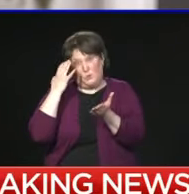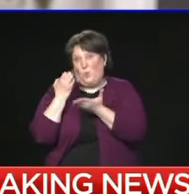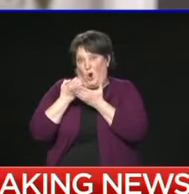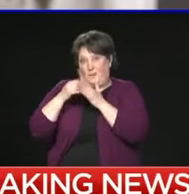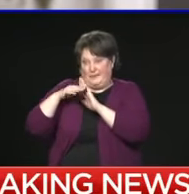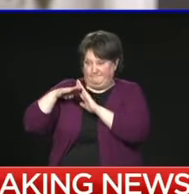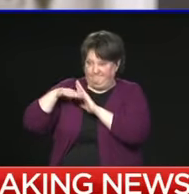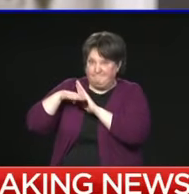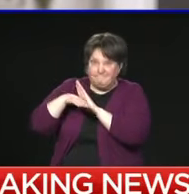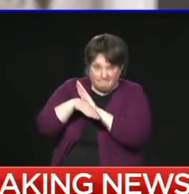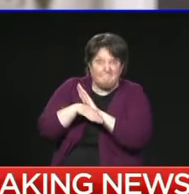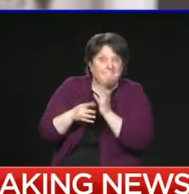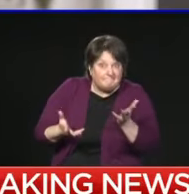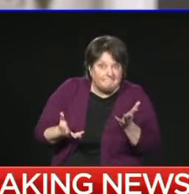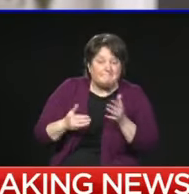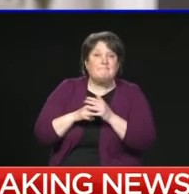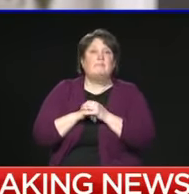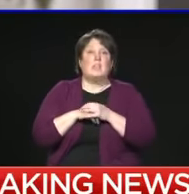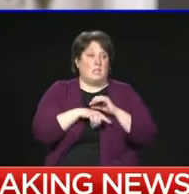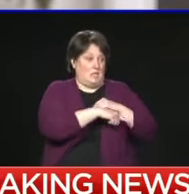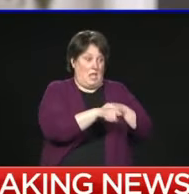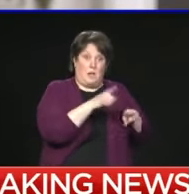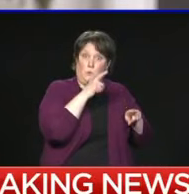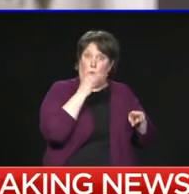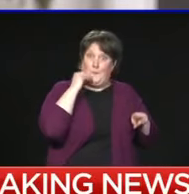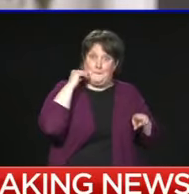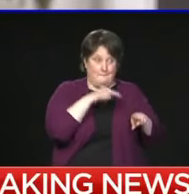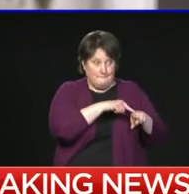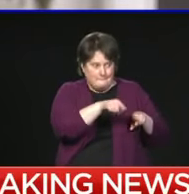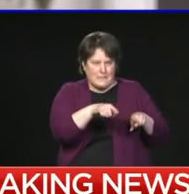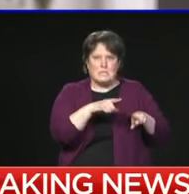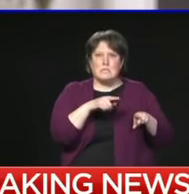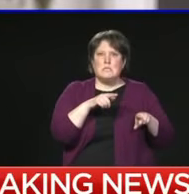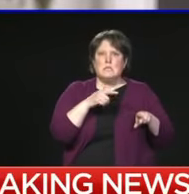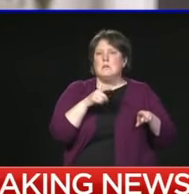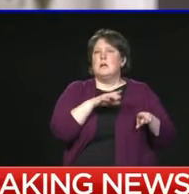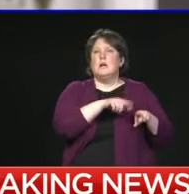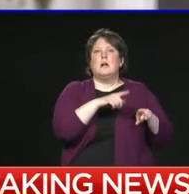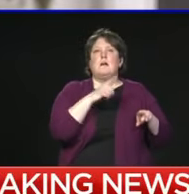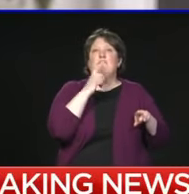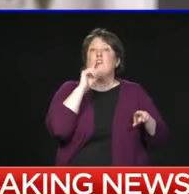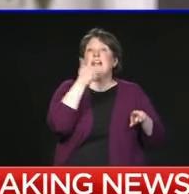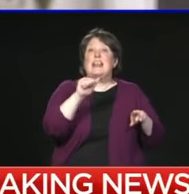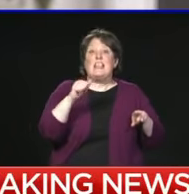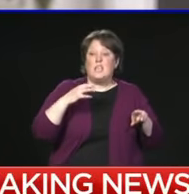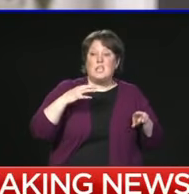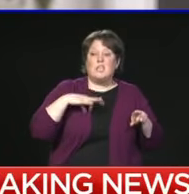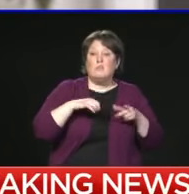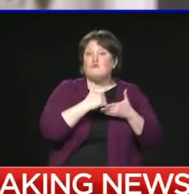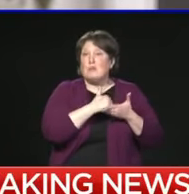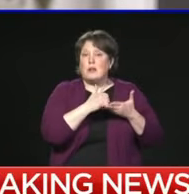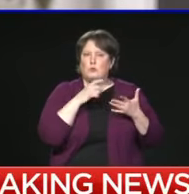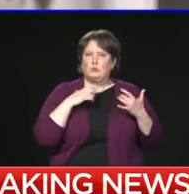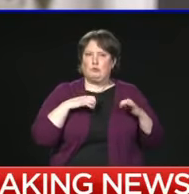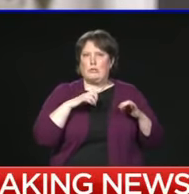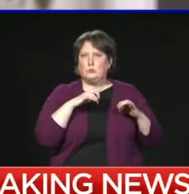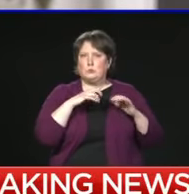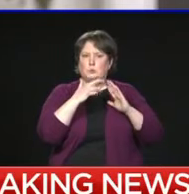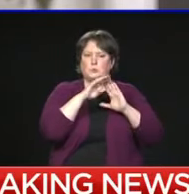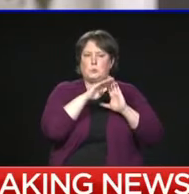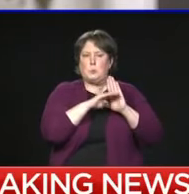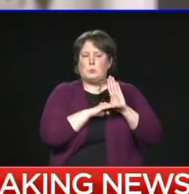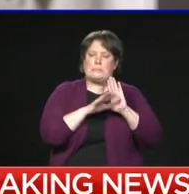economy. For people at home, we recognize that loosening up rules around credit is also a possibility. We've taken